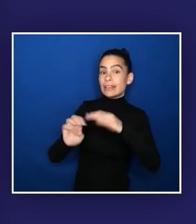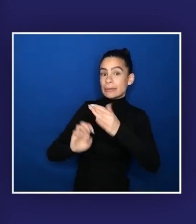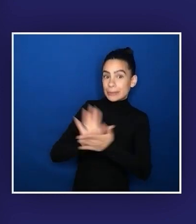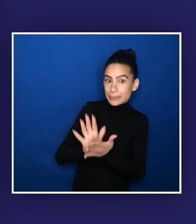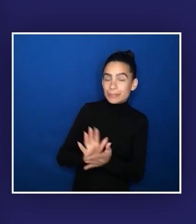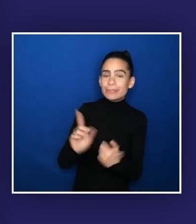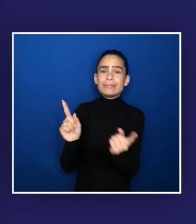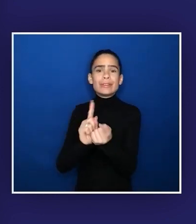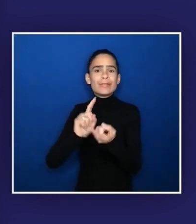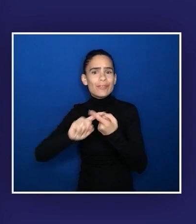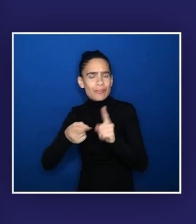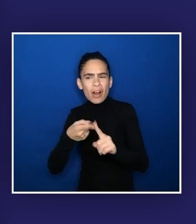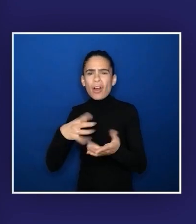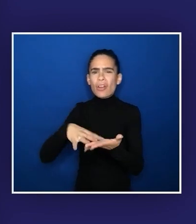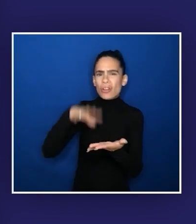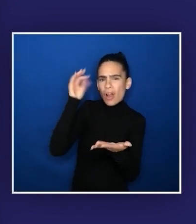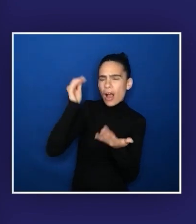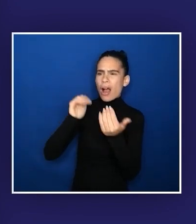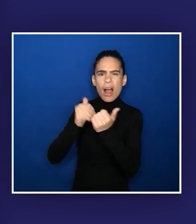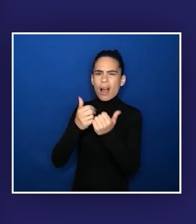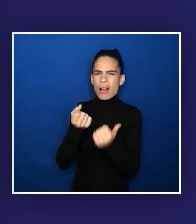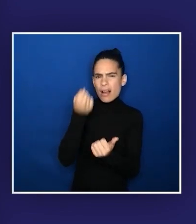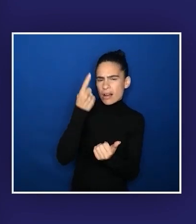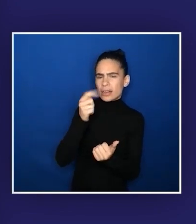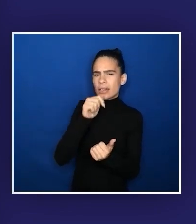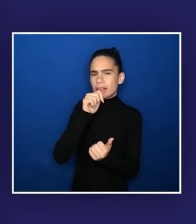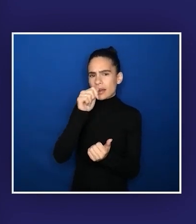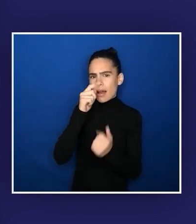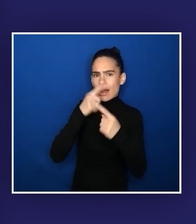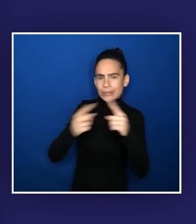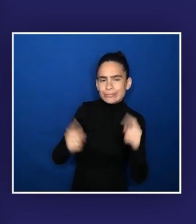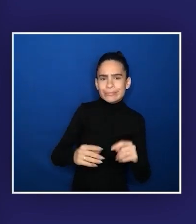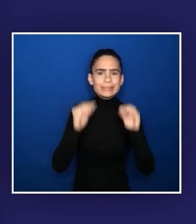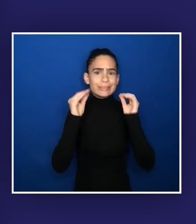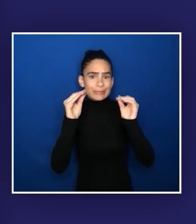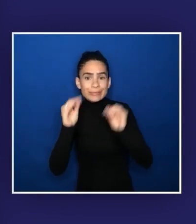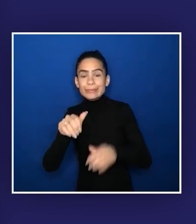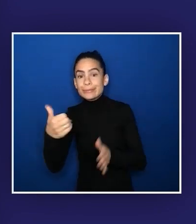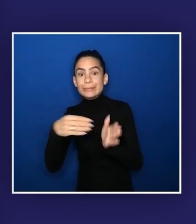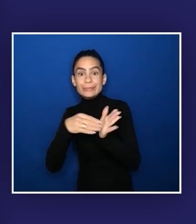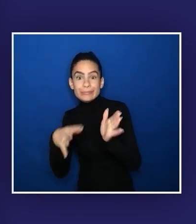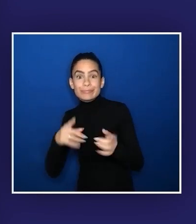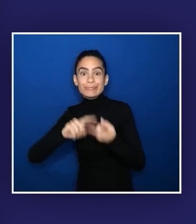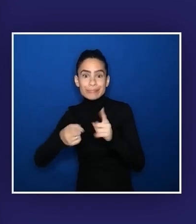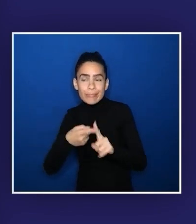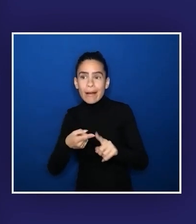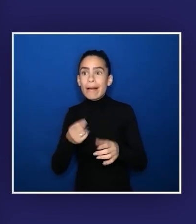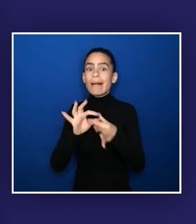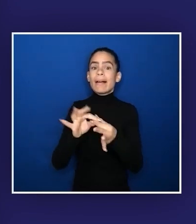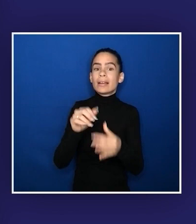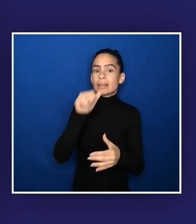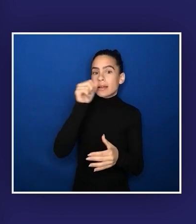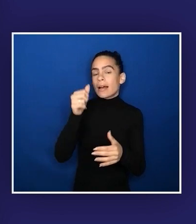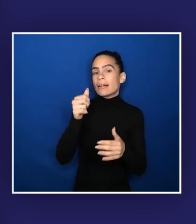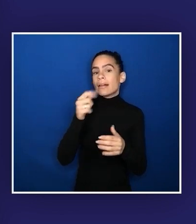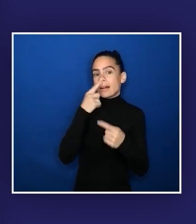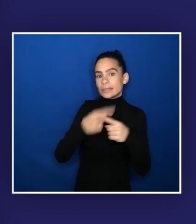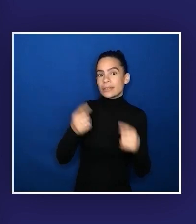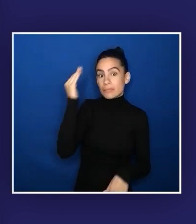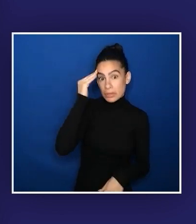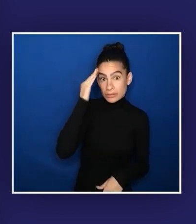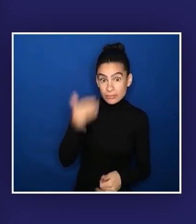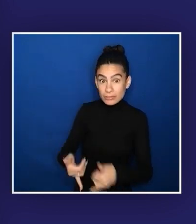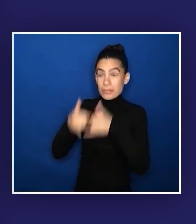in elementary school and how she meets a friend and learns how to embrace her allergy and educate students around her about food allergy